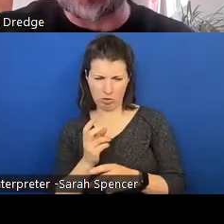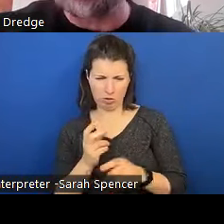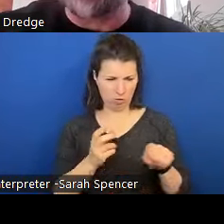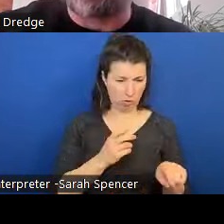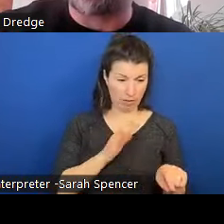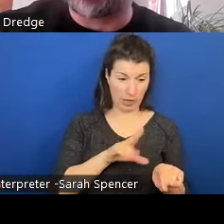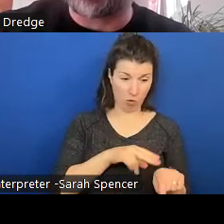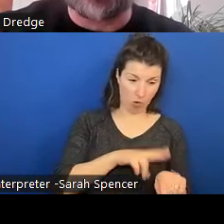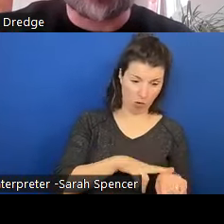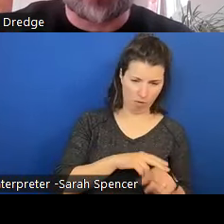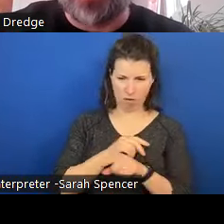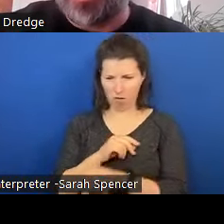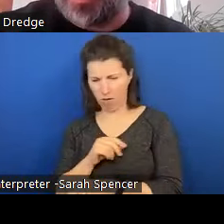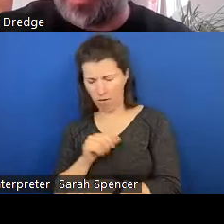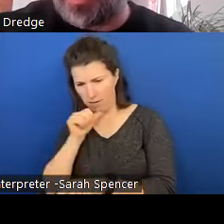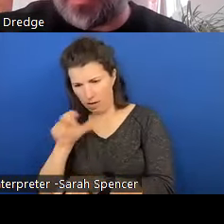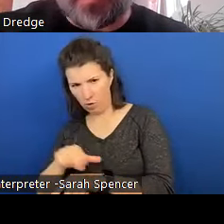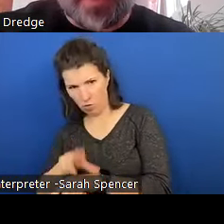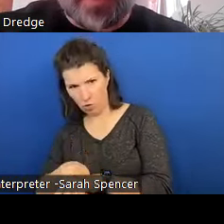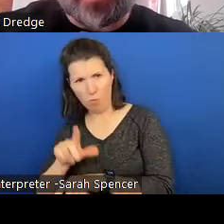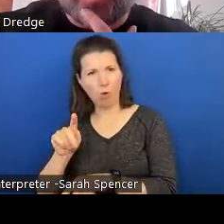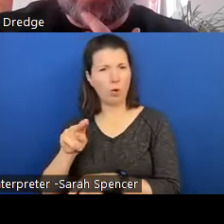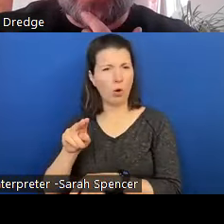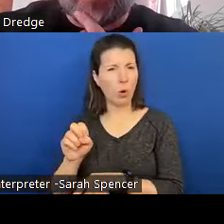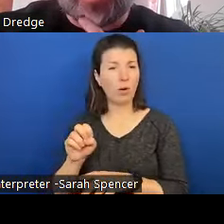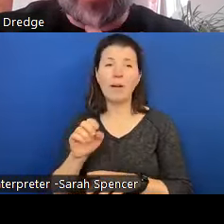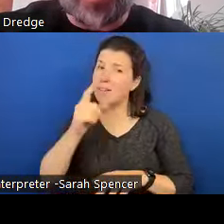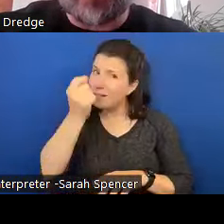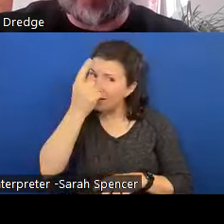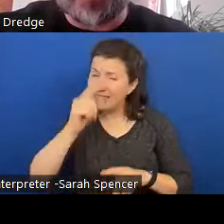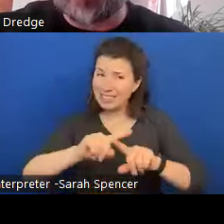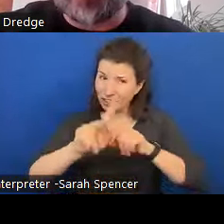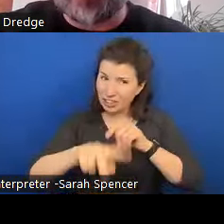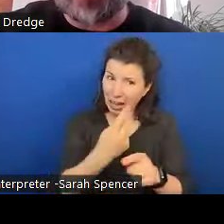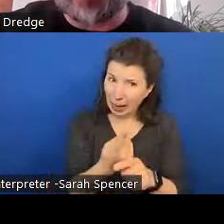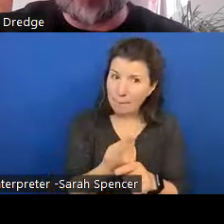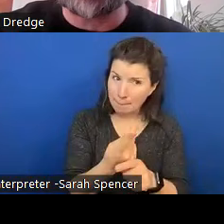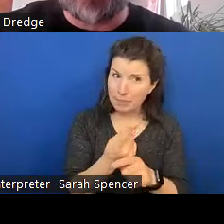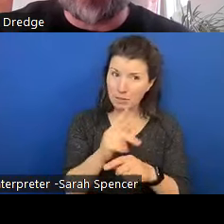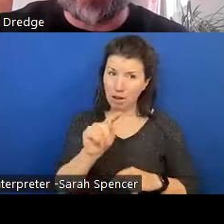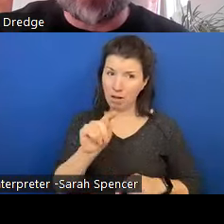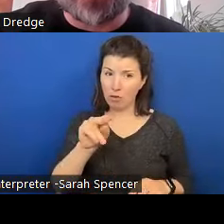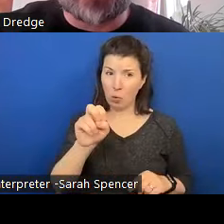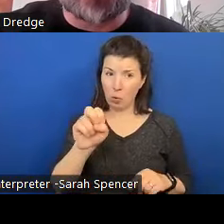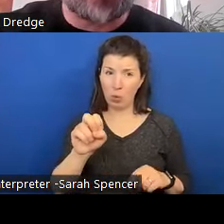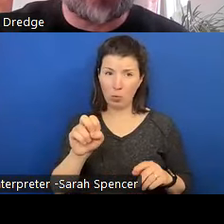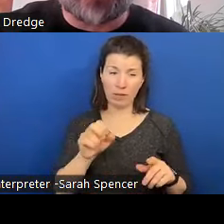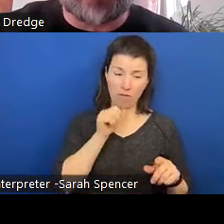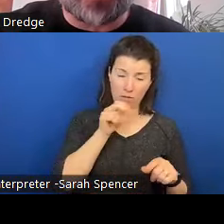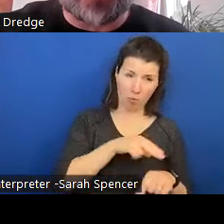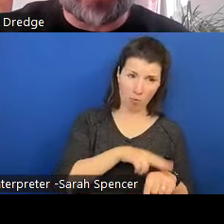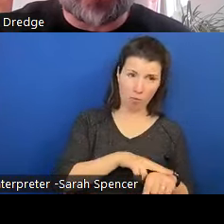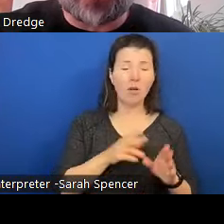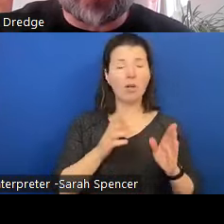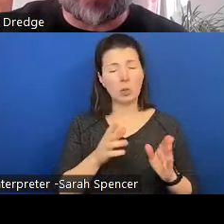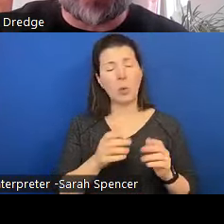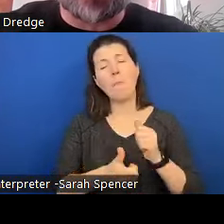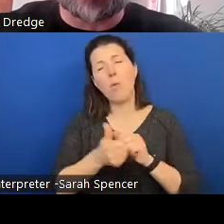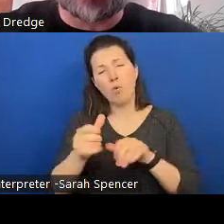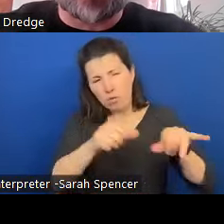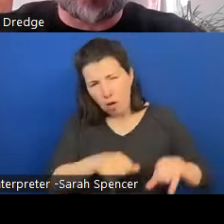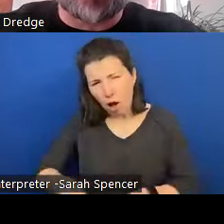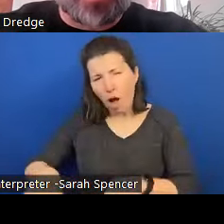different types of abnormal tone. So the first one, and the one that actually is most commonly seen in cerebral palsy, is